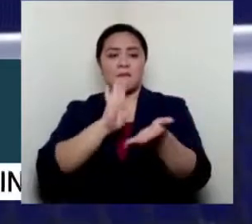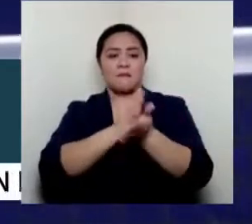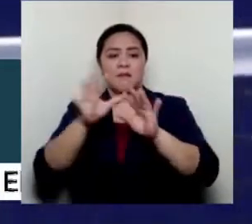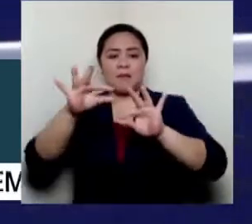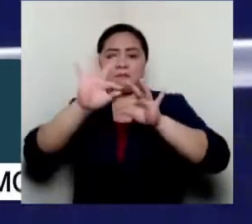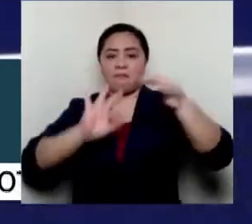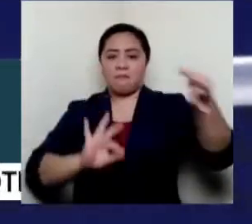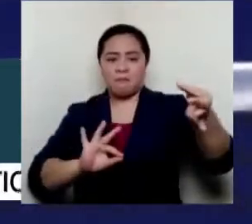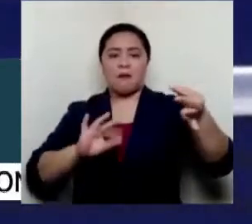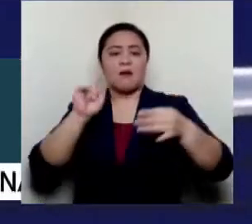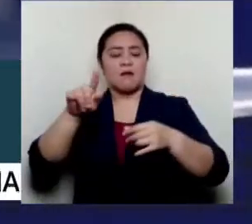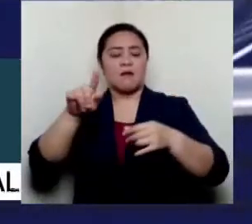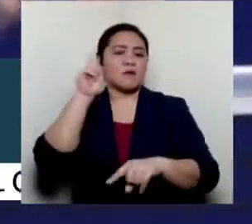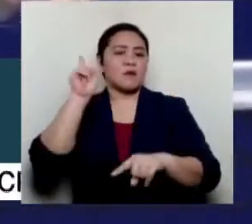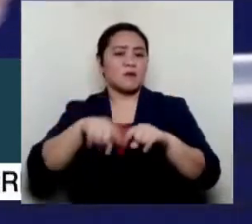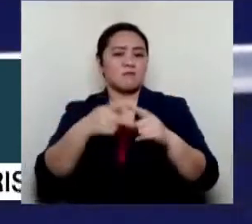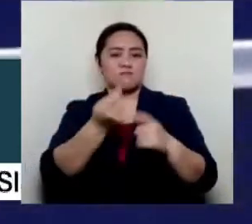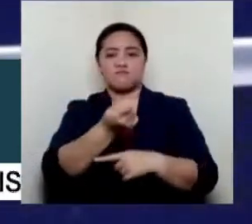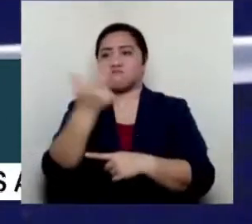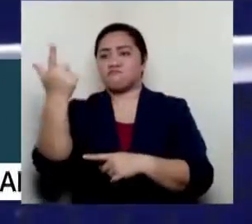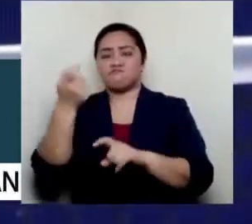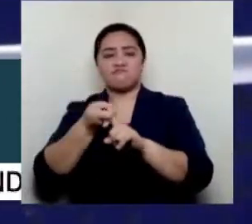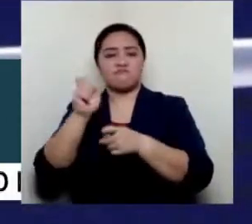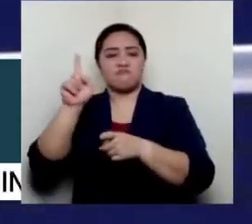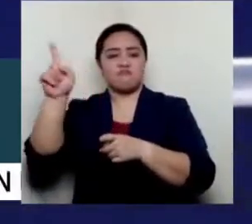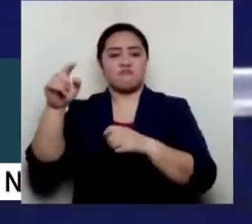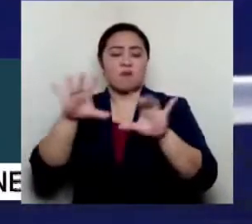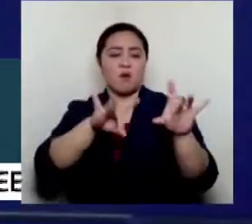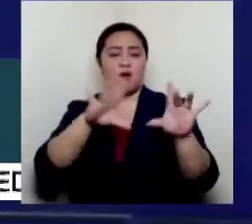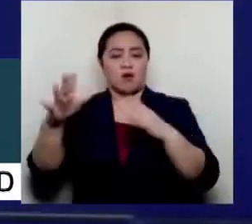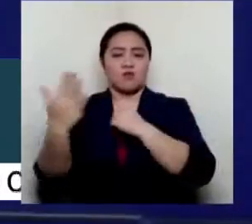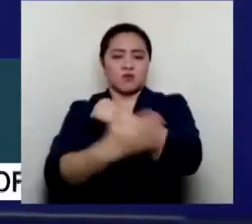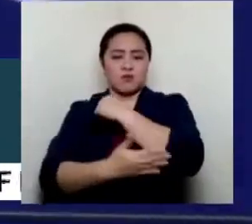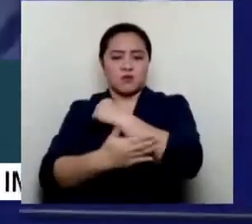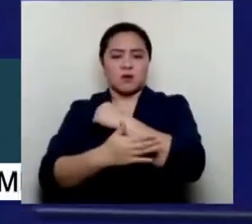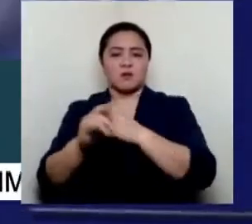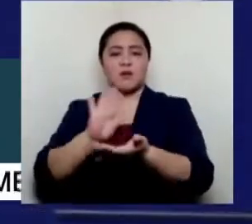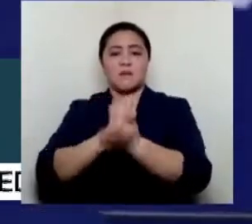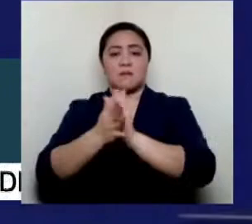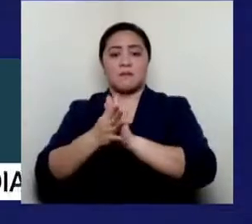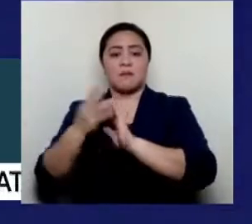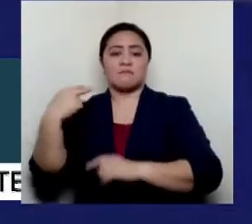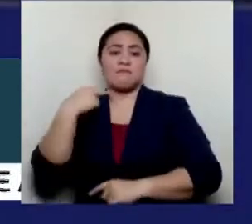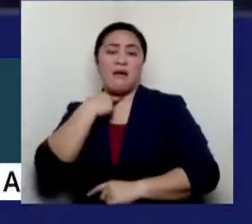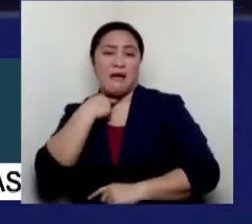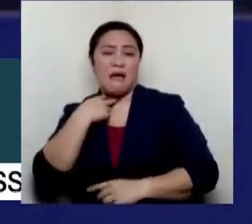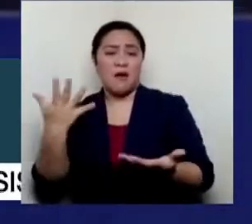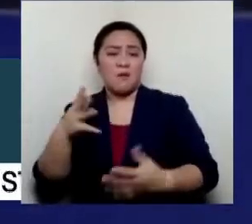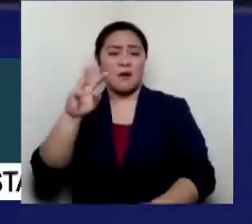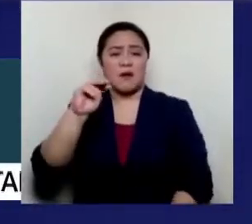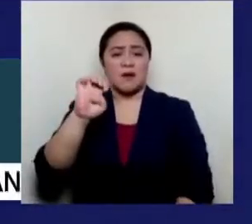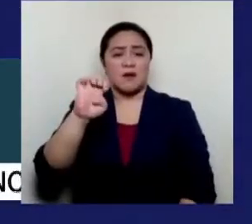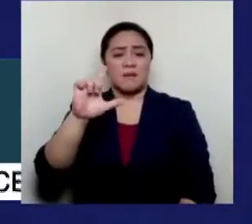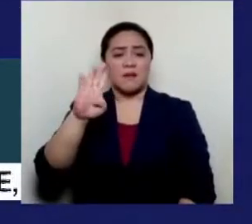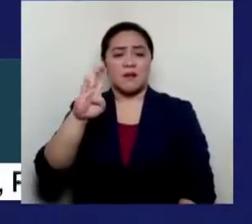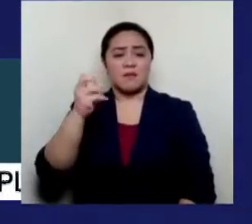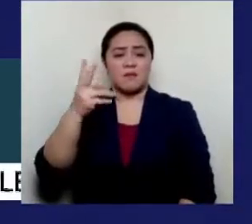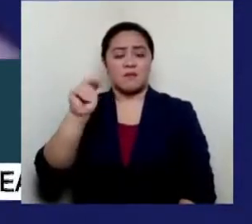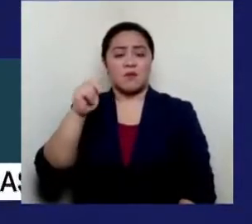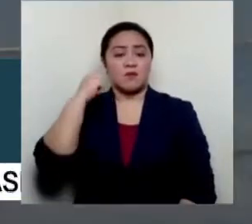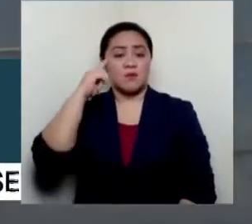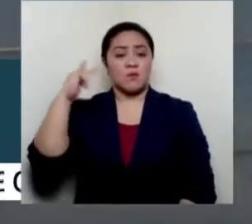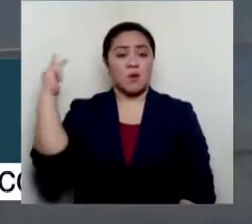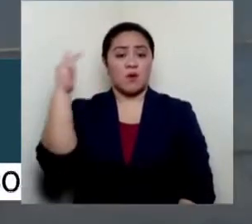revoked and that he would be removed from the country. Djokovic was left stranded at Melbourne's airport